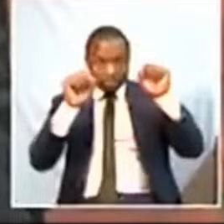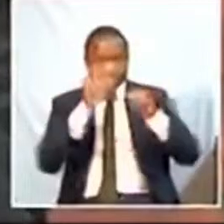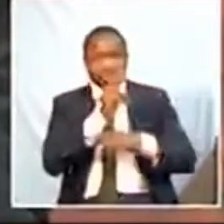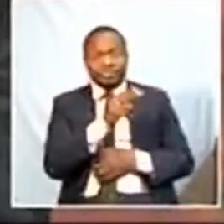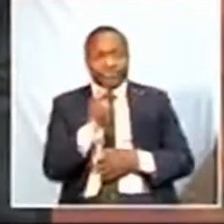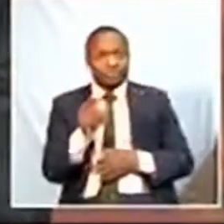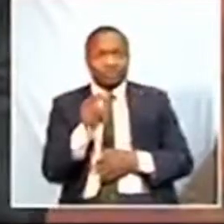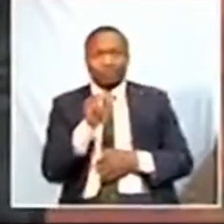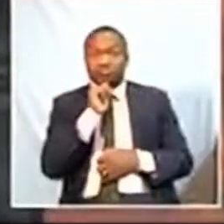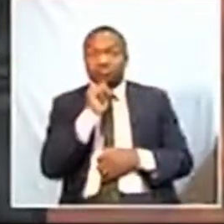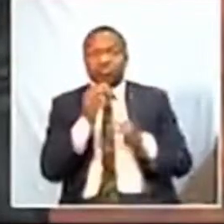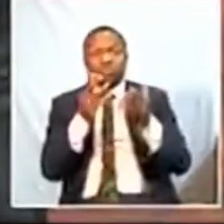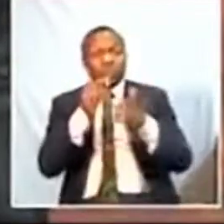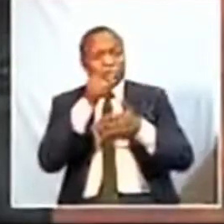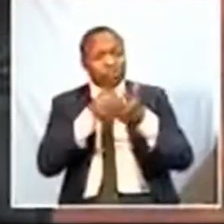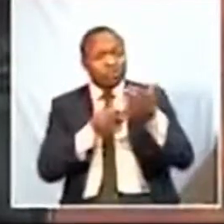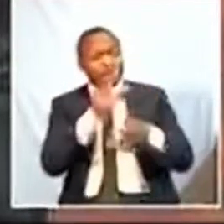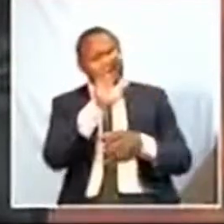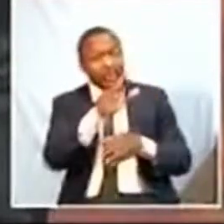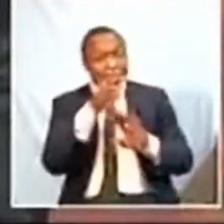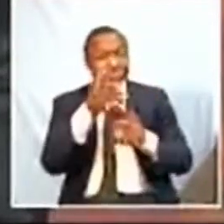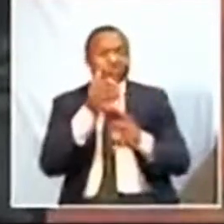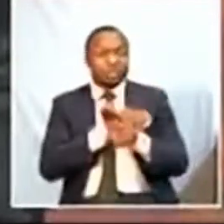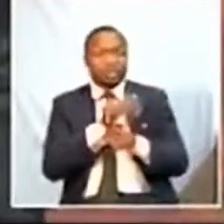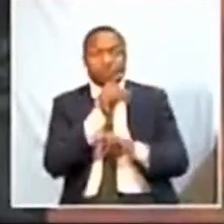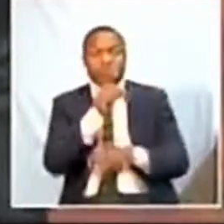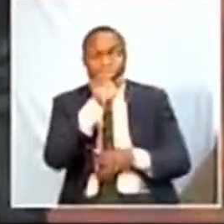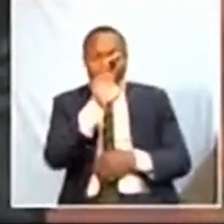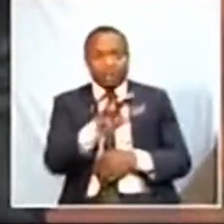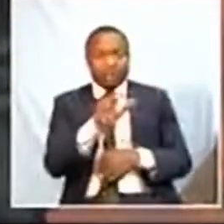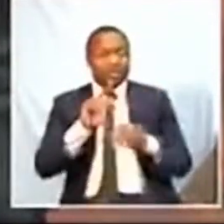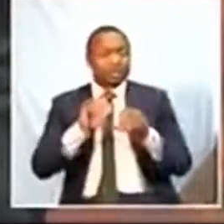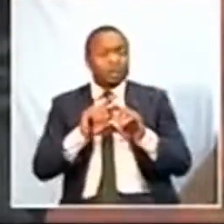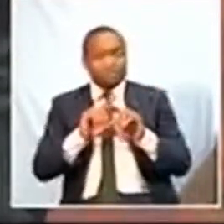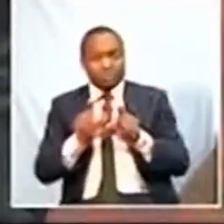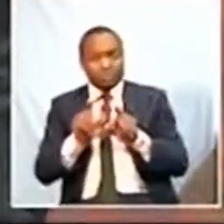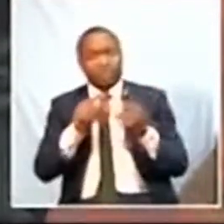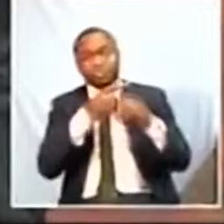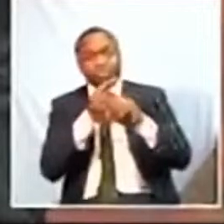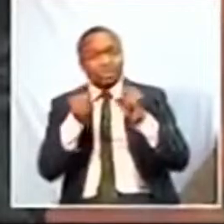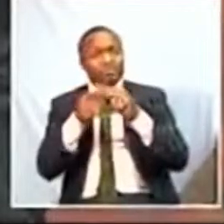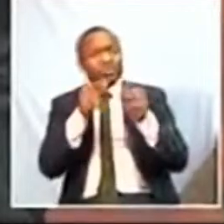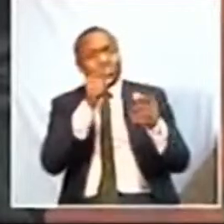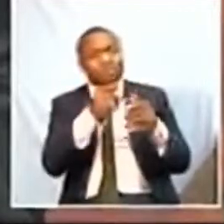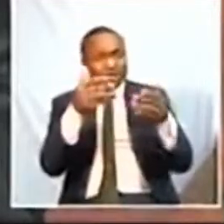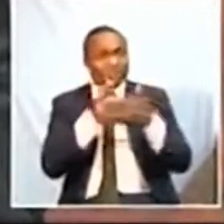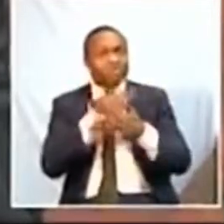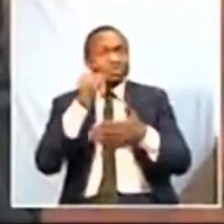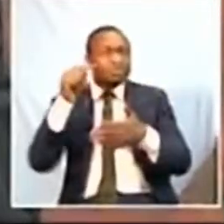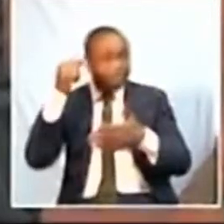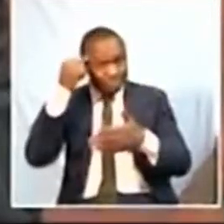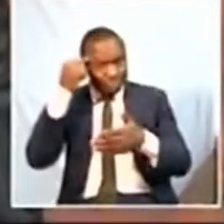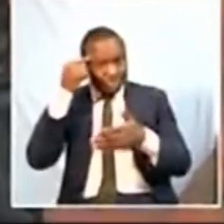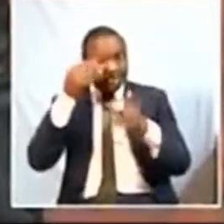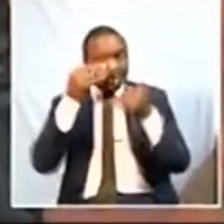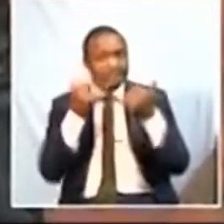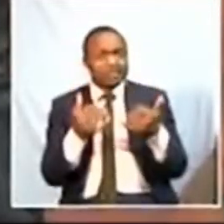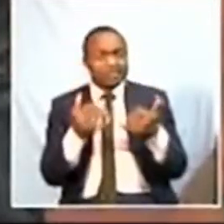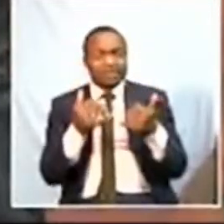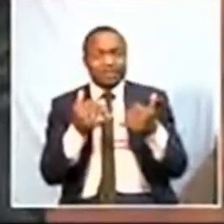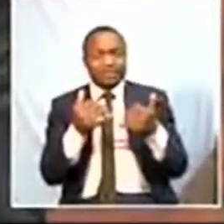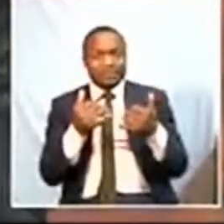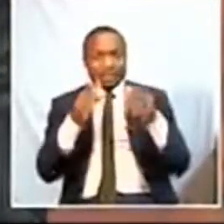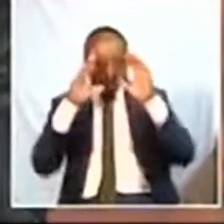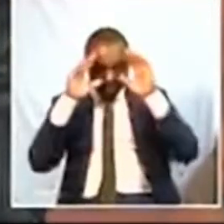Hakainde. We don't want what was there before. Those who are there, they are different. This one now is a new president and a new government. Now they have, Madam Speaker